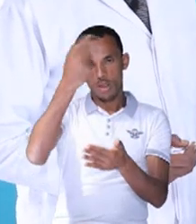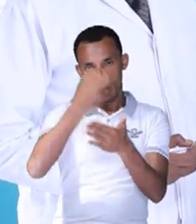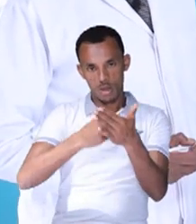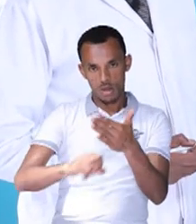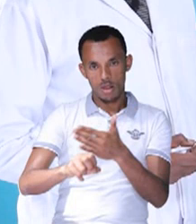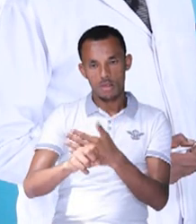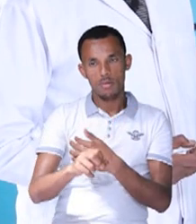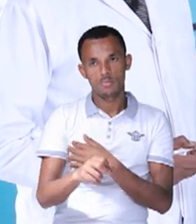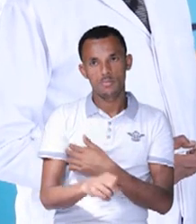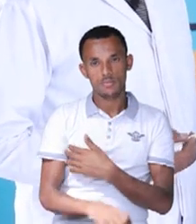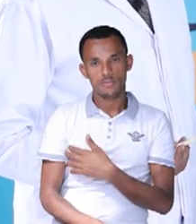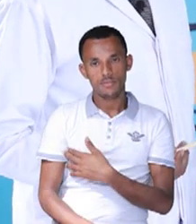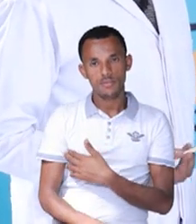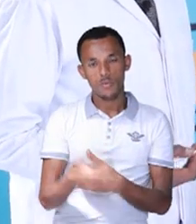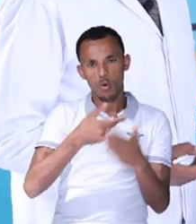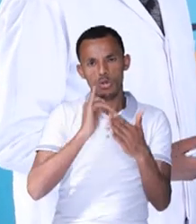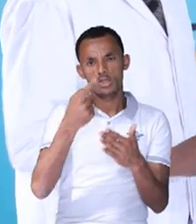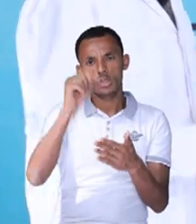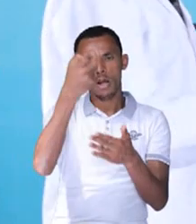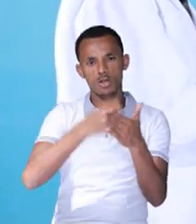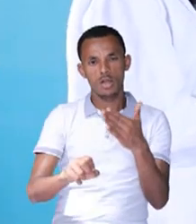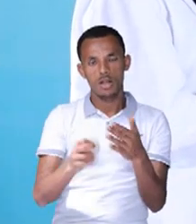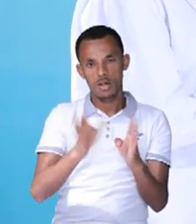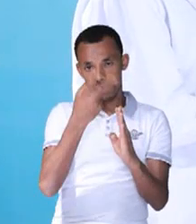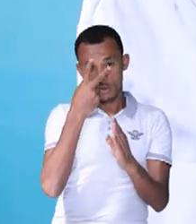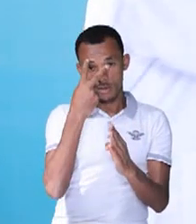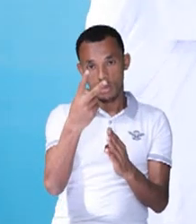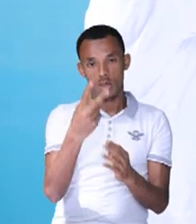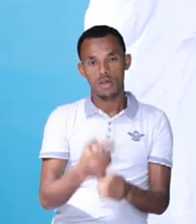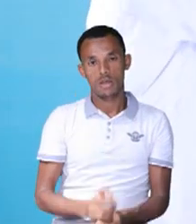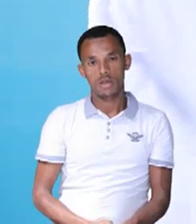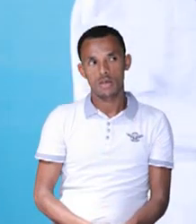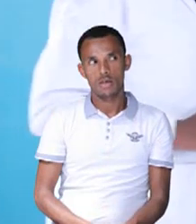result. What is that result? Let's see that one.